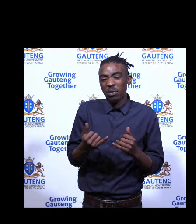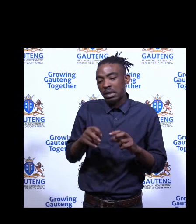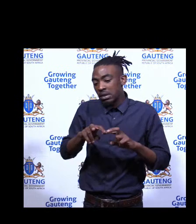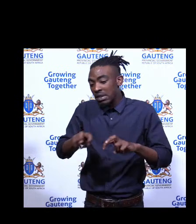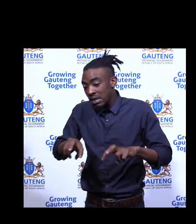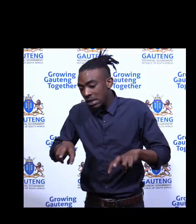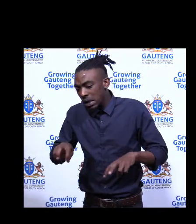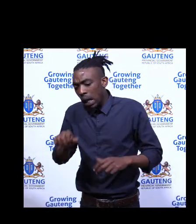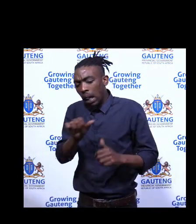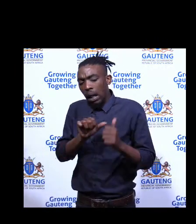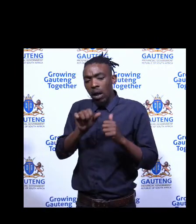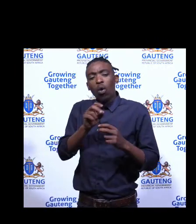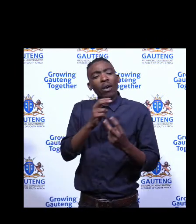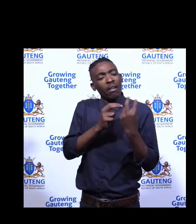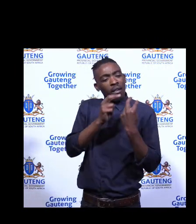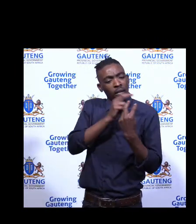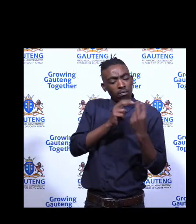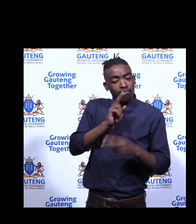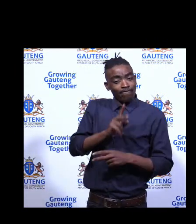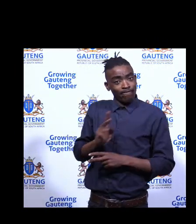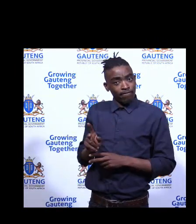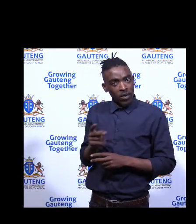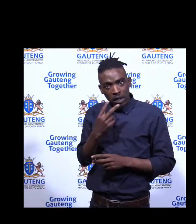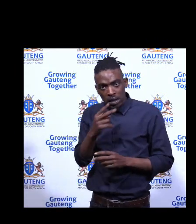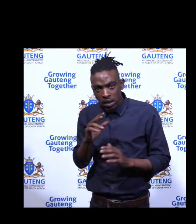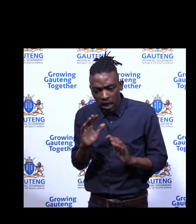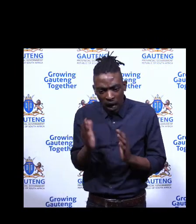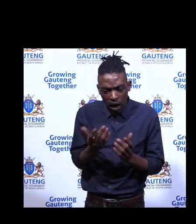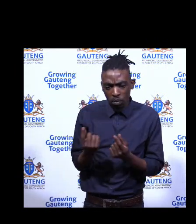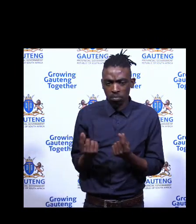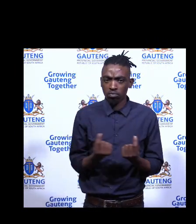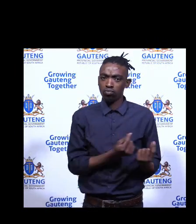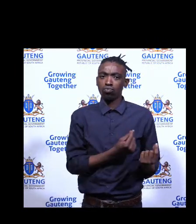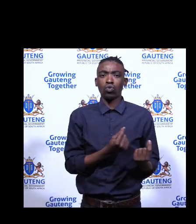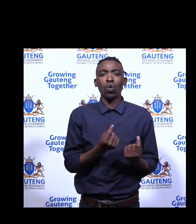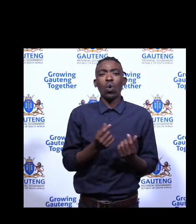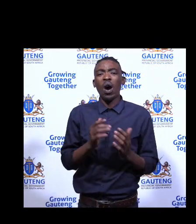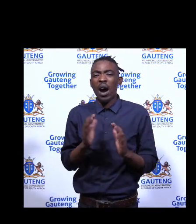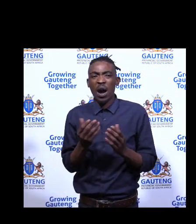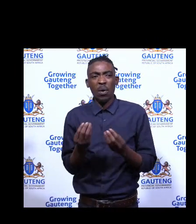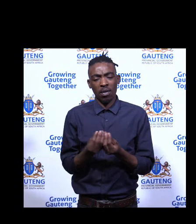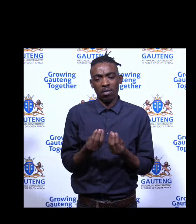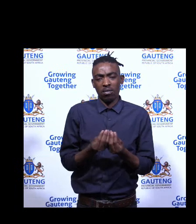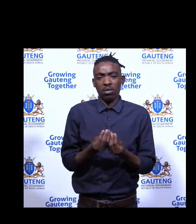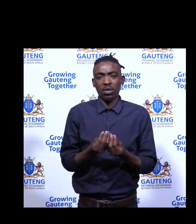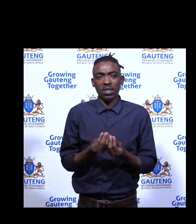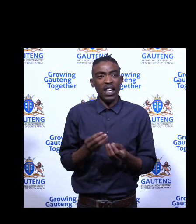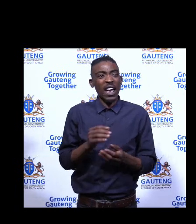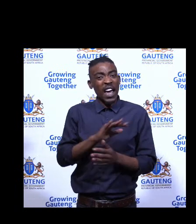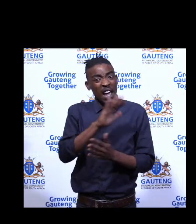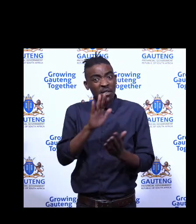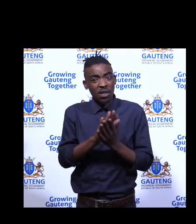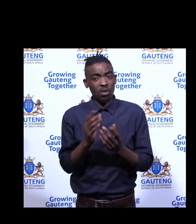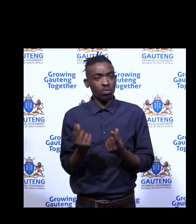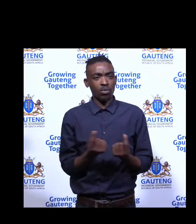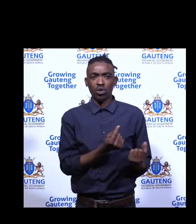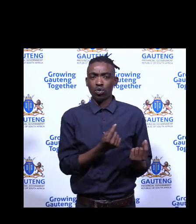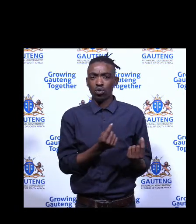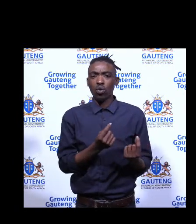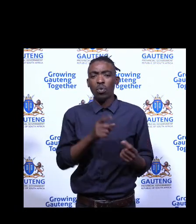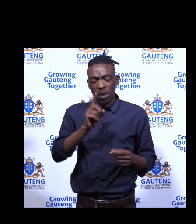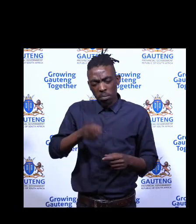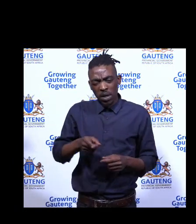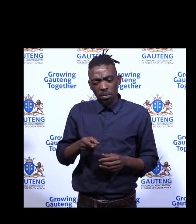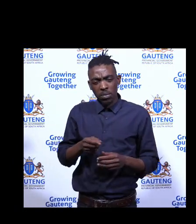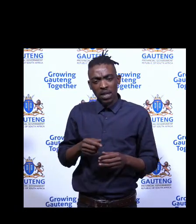we have very clear punchlines as to what actually this means in practice. Whatever we do has to happen slowly and